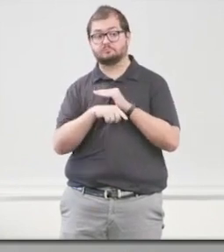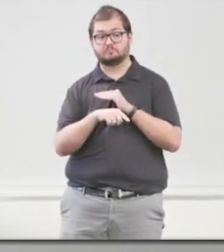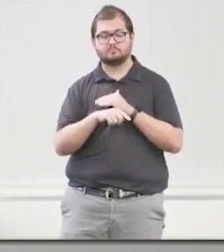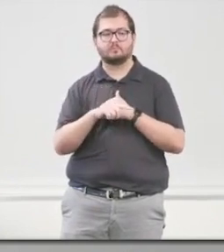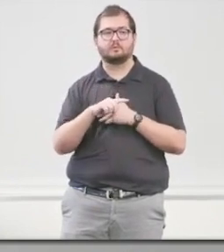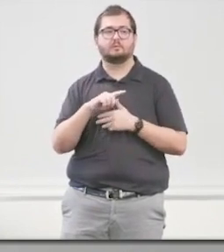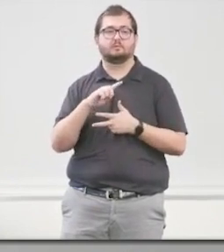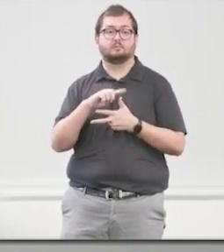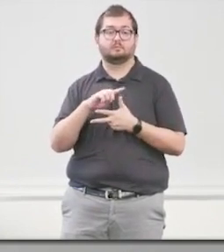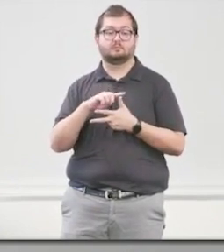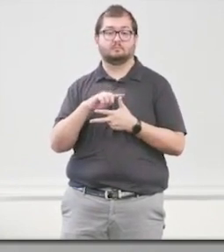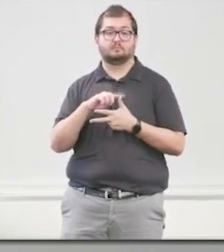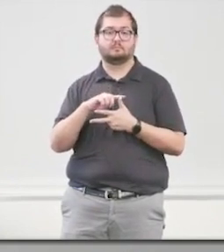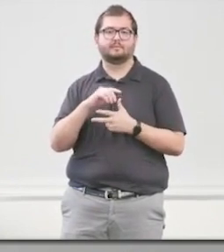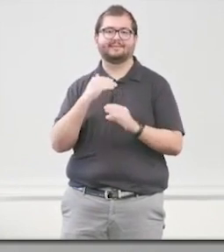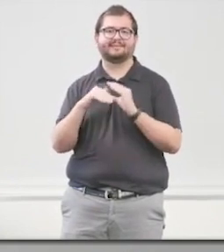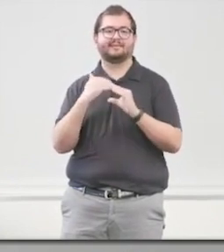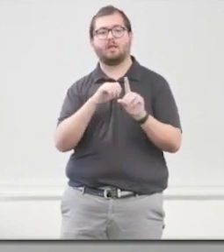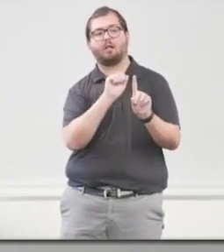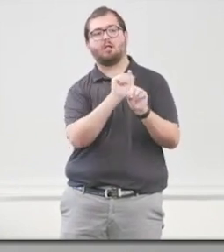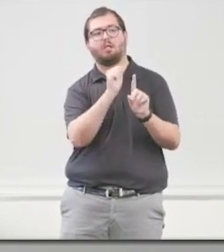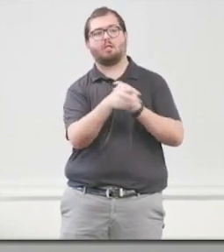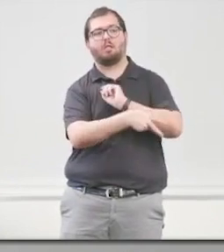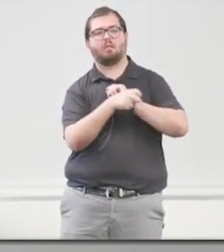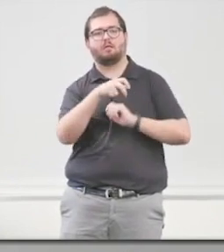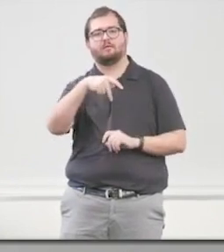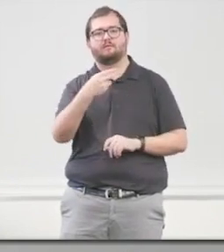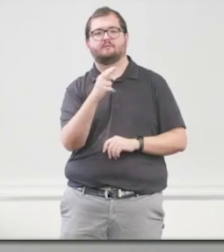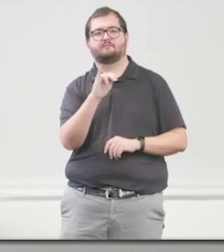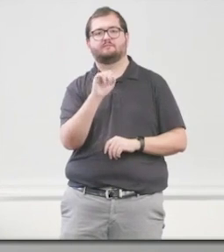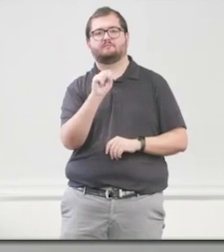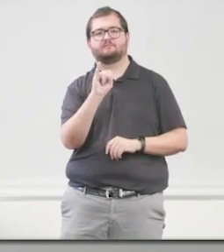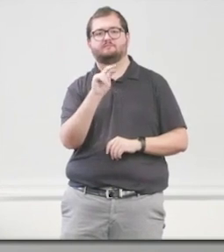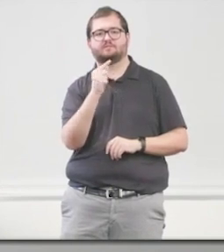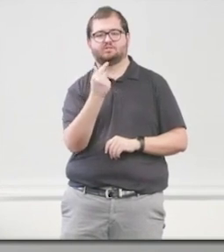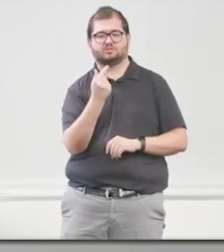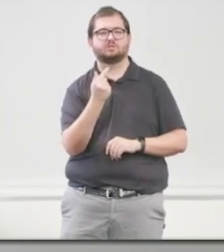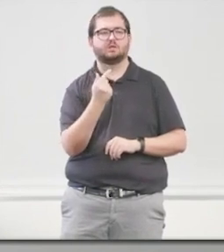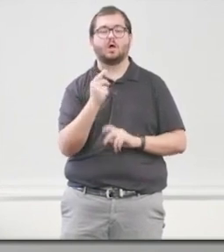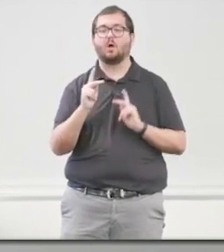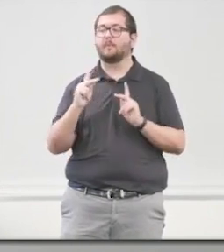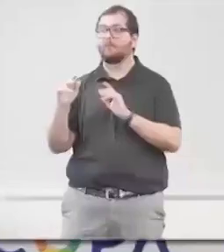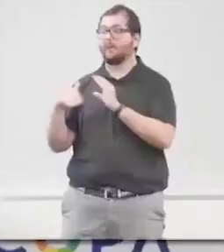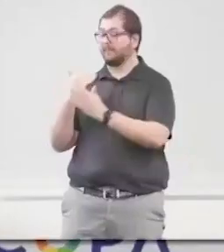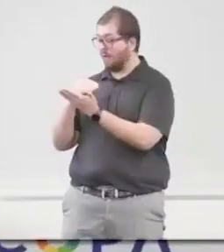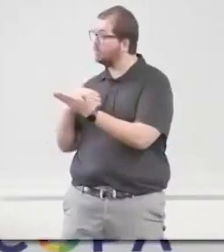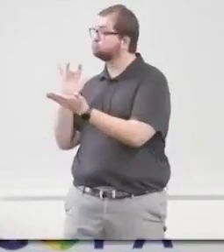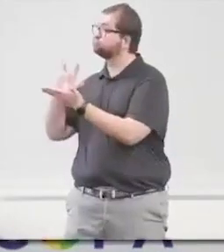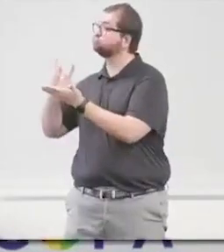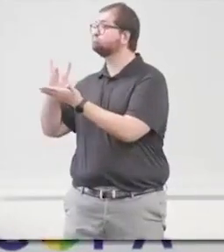Over 50% of the time, email phishing campaigns. So just people falling for the phishing campaigns. Number